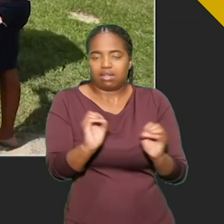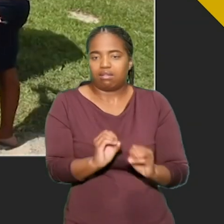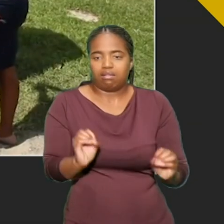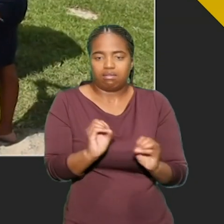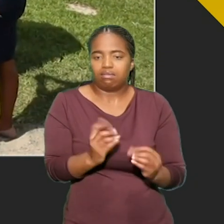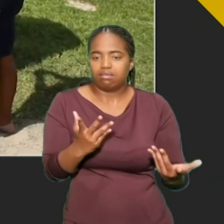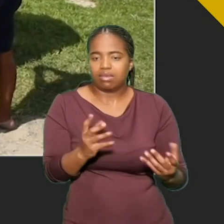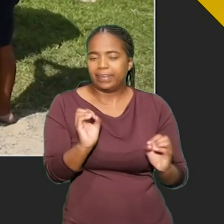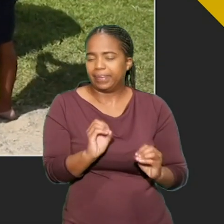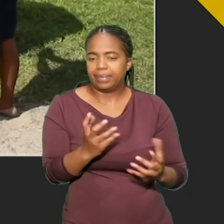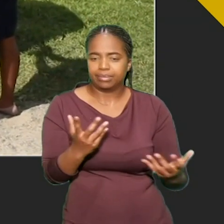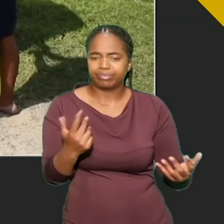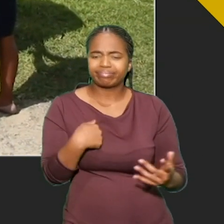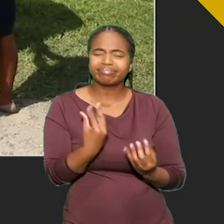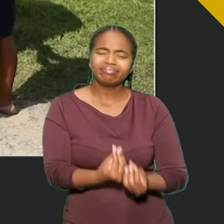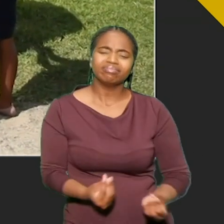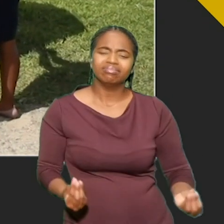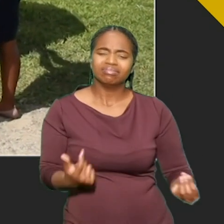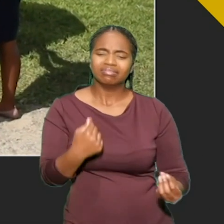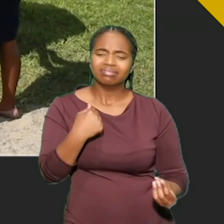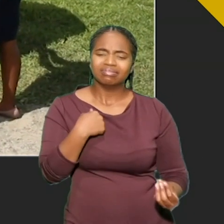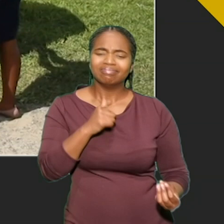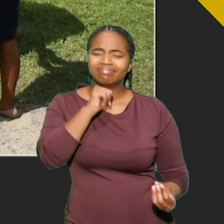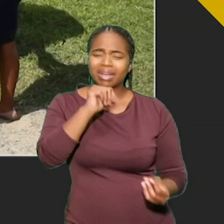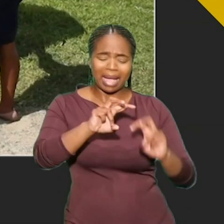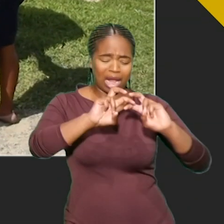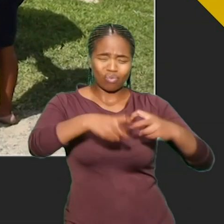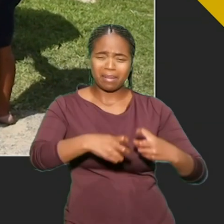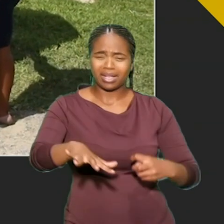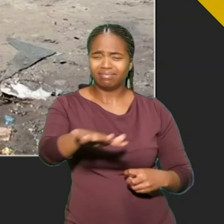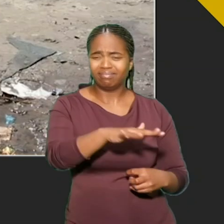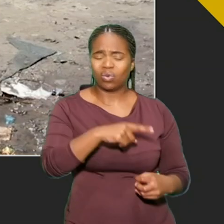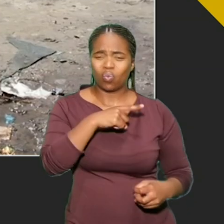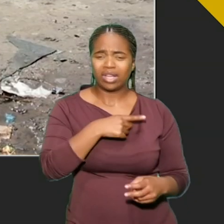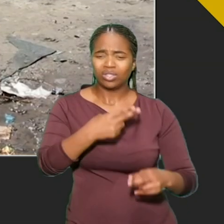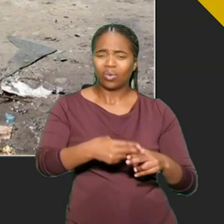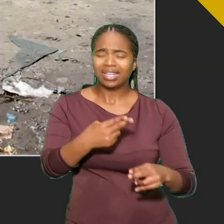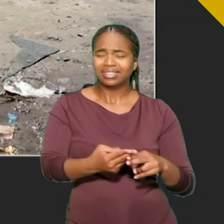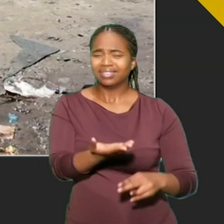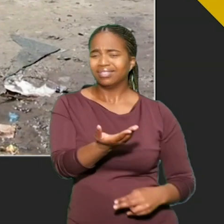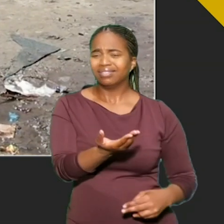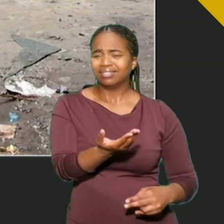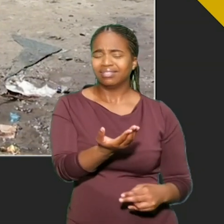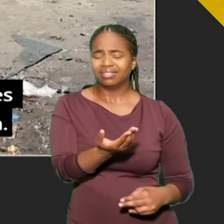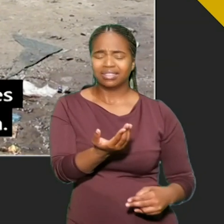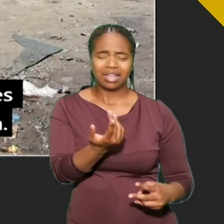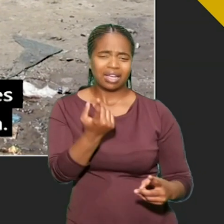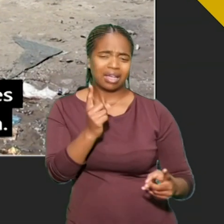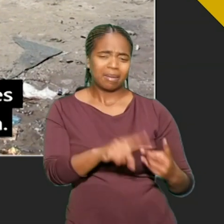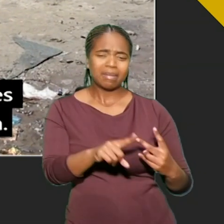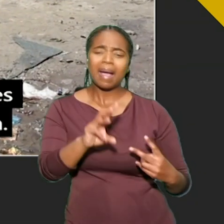kuthi. Abantwana bethu siyabarejelwa apha kule ndawo because i-toilet ithatha umgama xa usiya ezi-toilets.